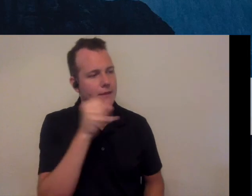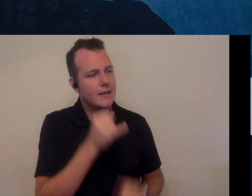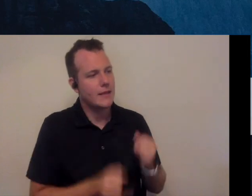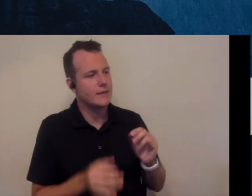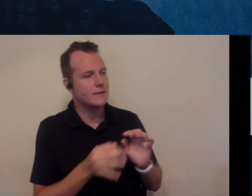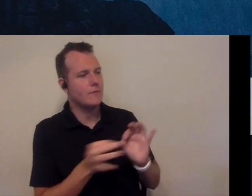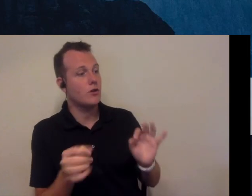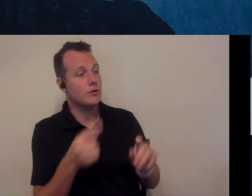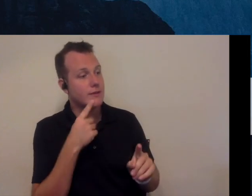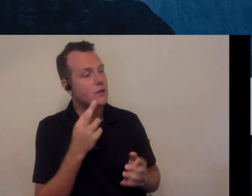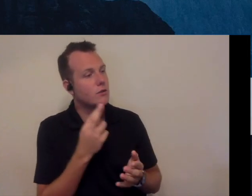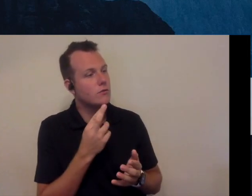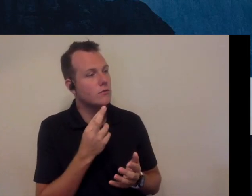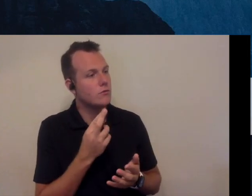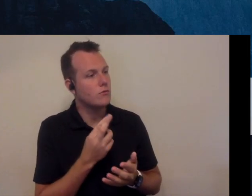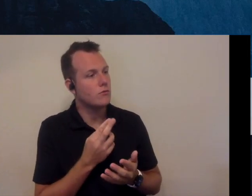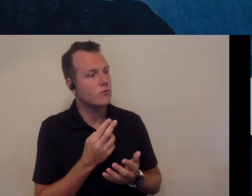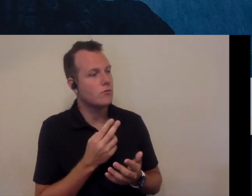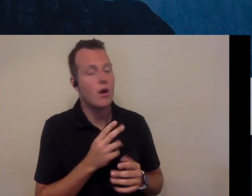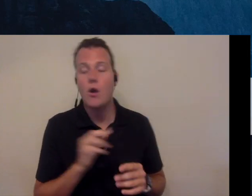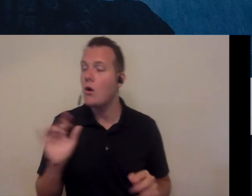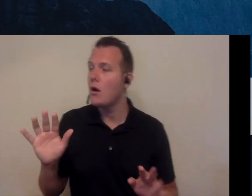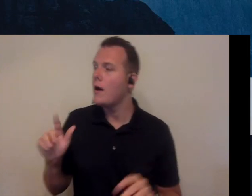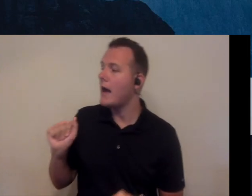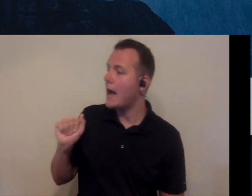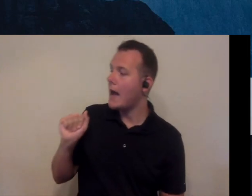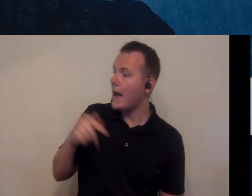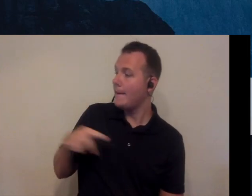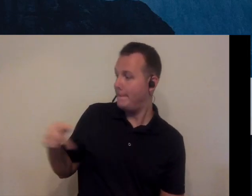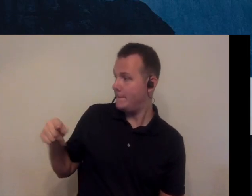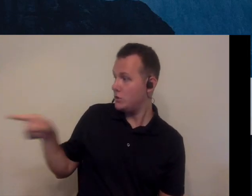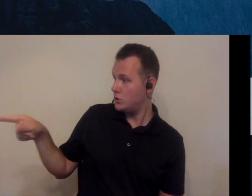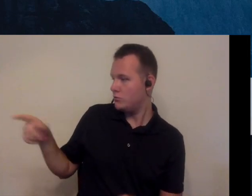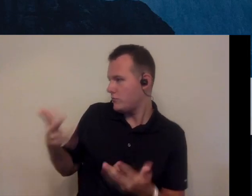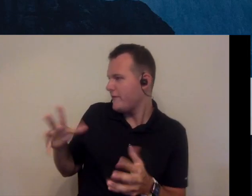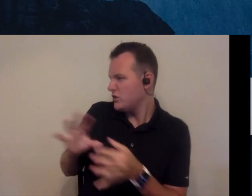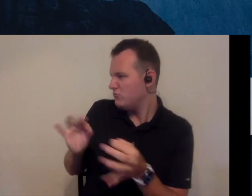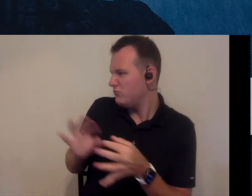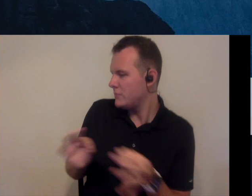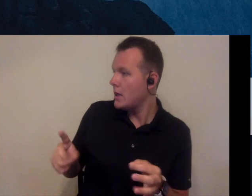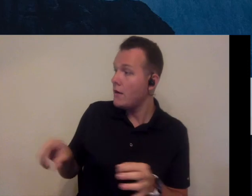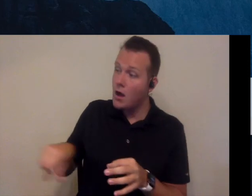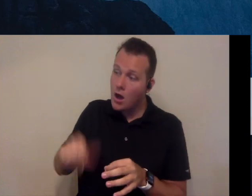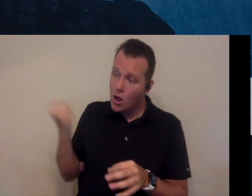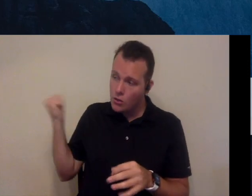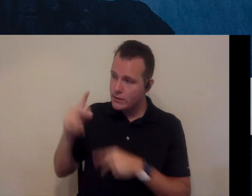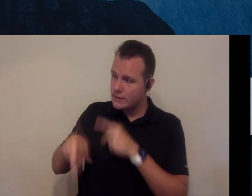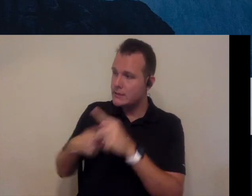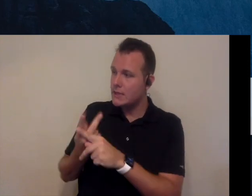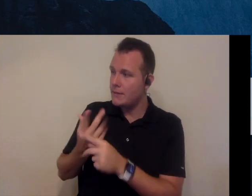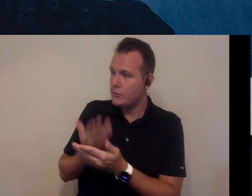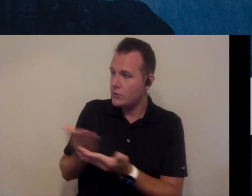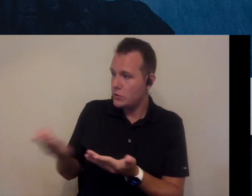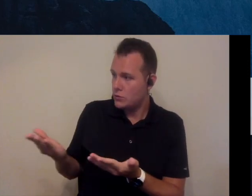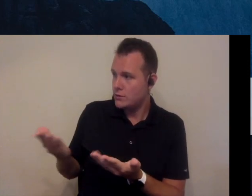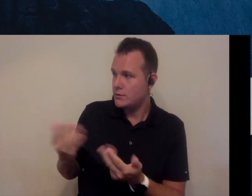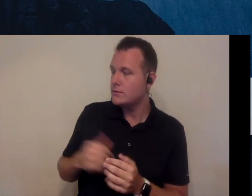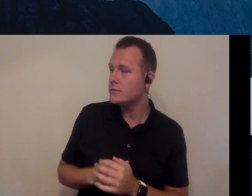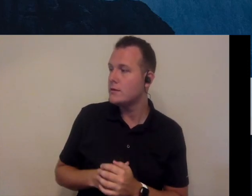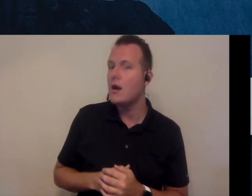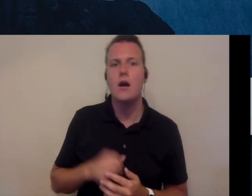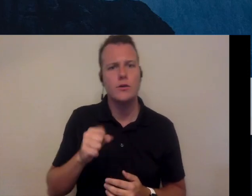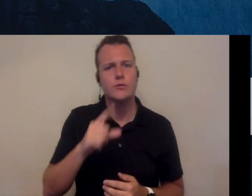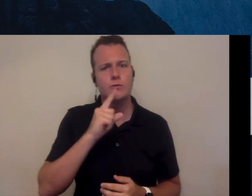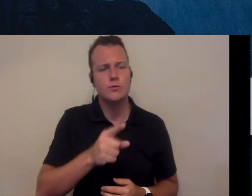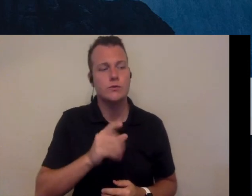I missed the last part of your sentence, Andrew, that I referenced the what? The app that you referenced in your presentation. Do you have any additional recommendations